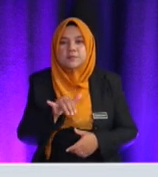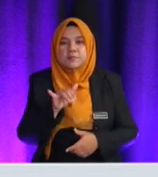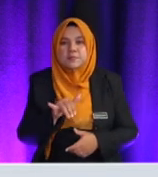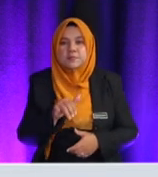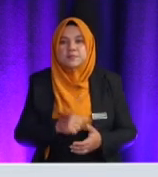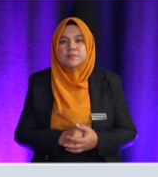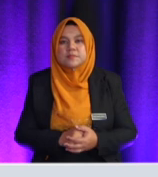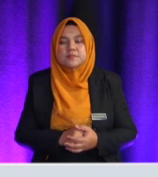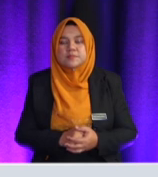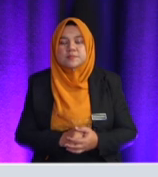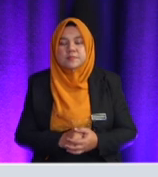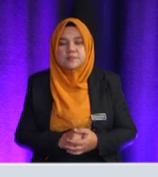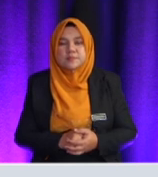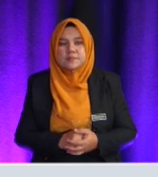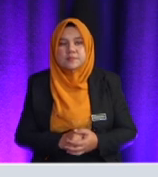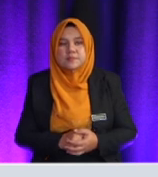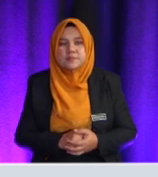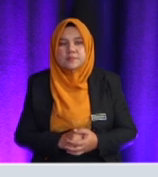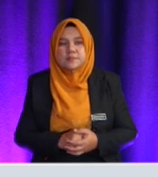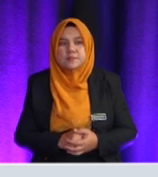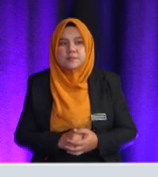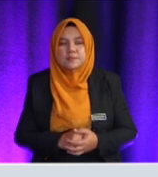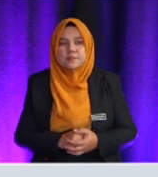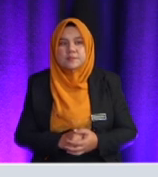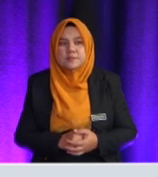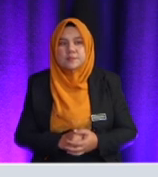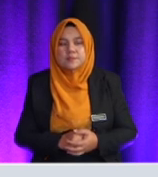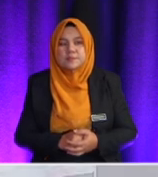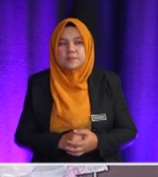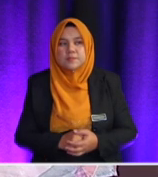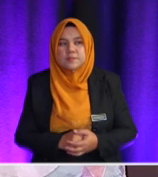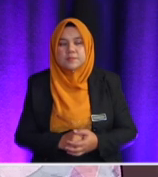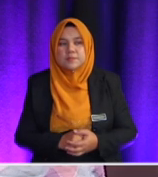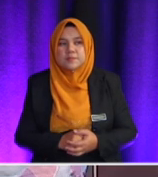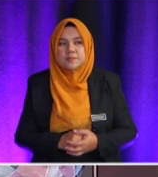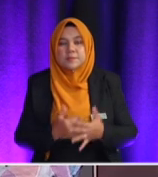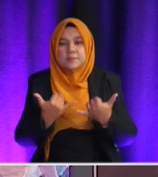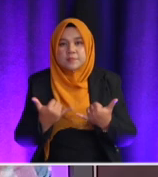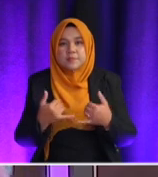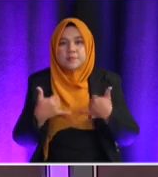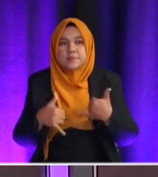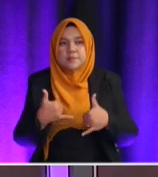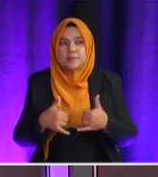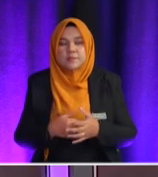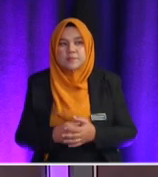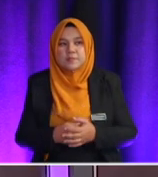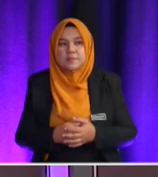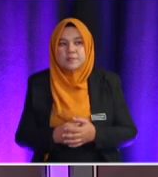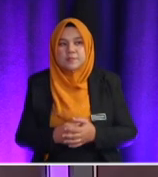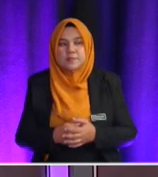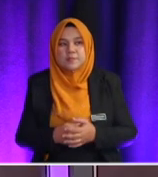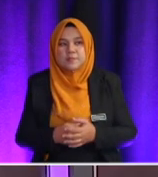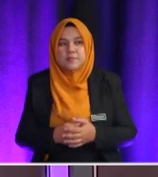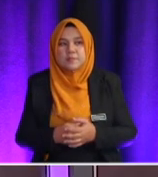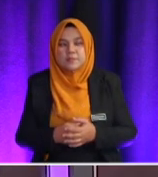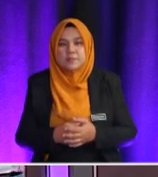Yes, social life. Okay, just to share with you guys, because we are playing here, maybe it's supposed